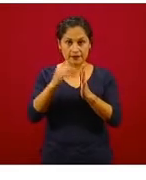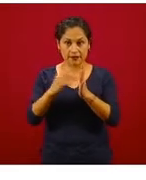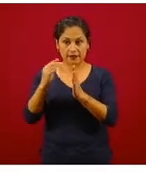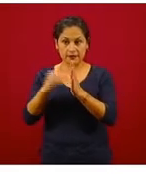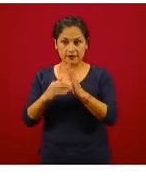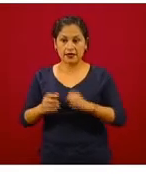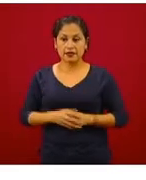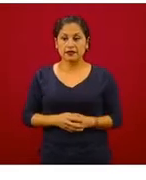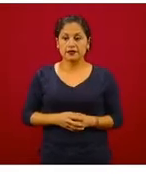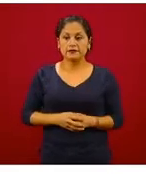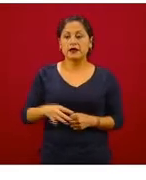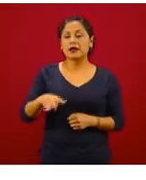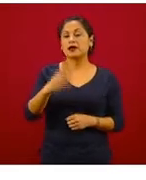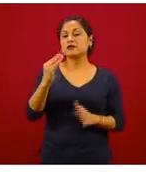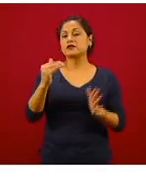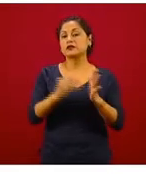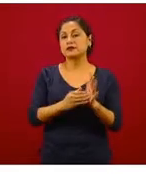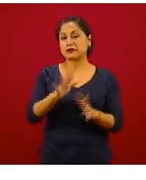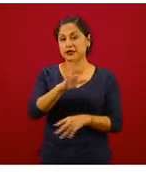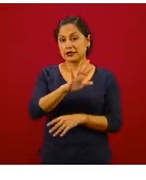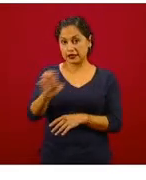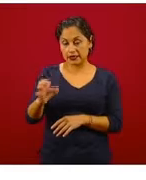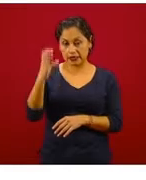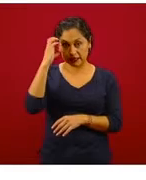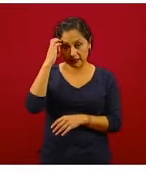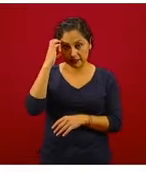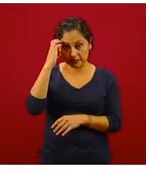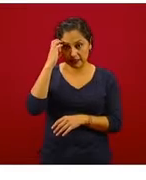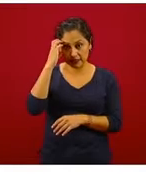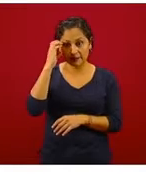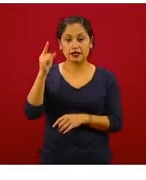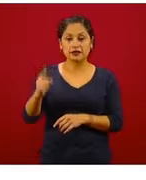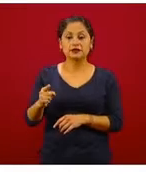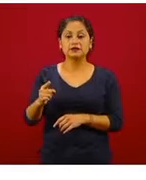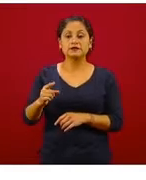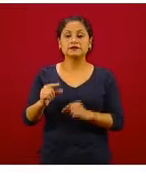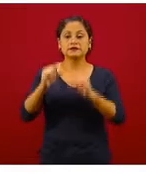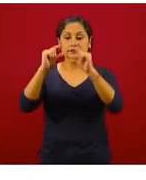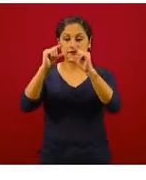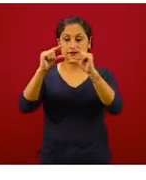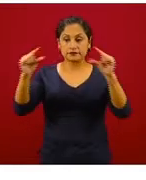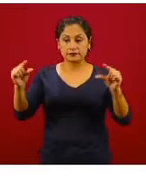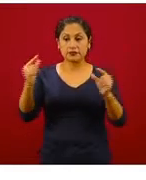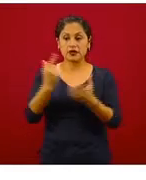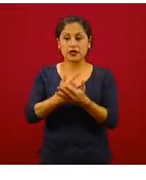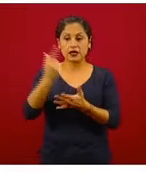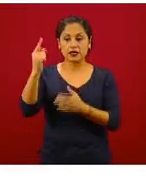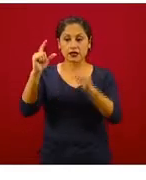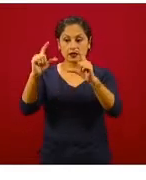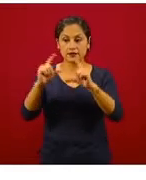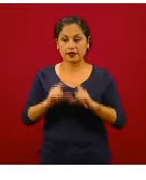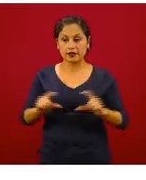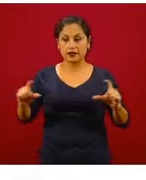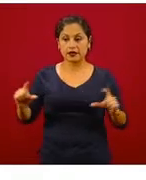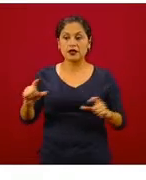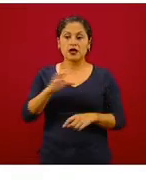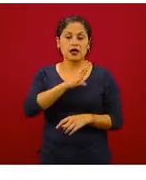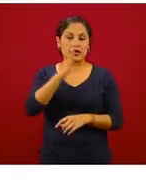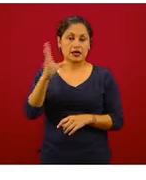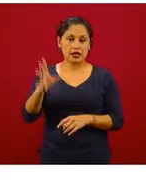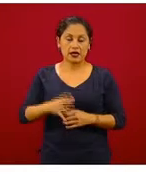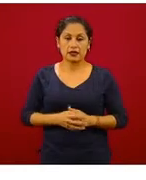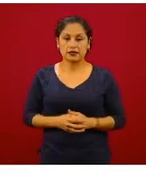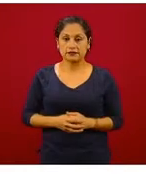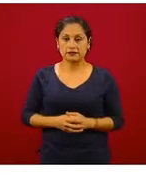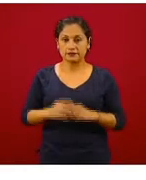6,900 beds. Then we had 14,500. And when we're talking about ICU